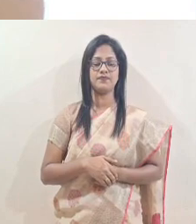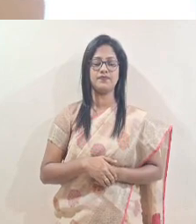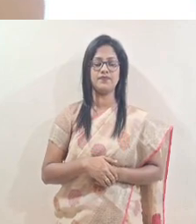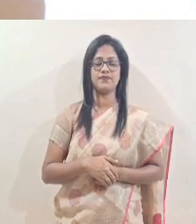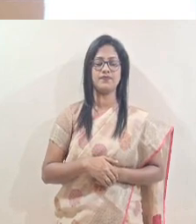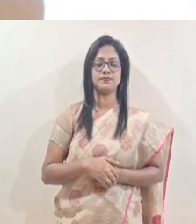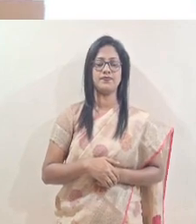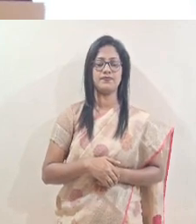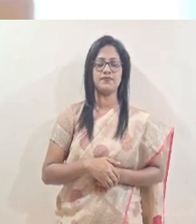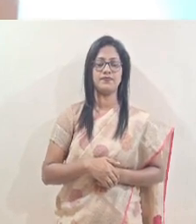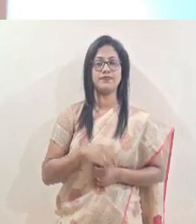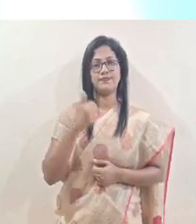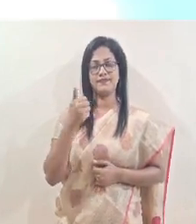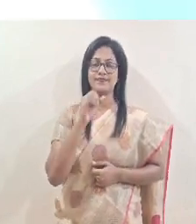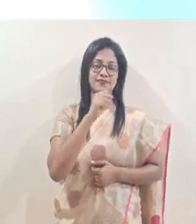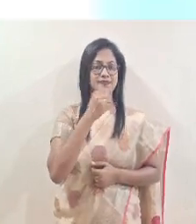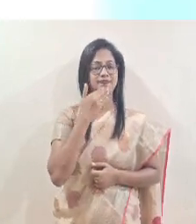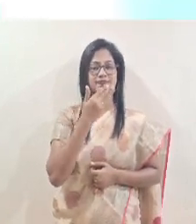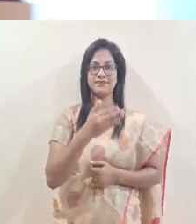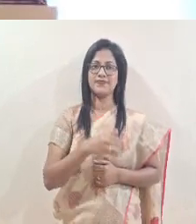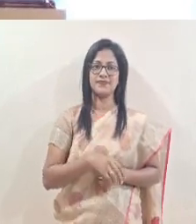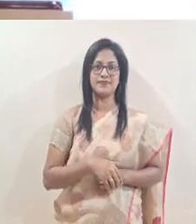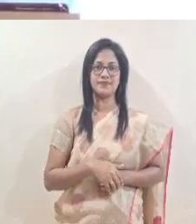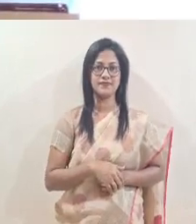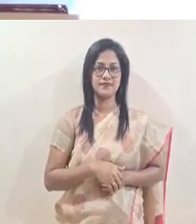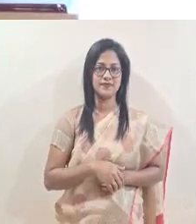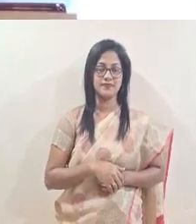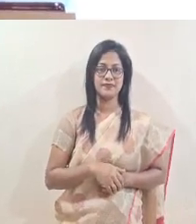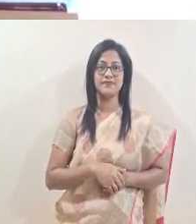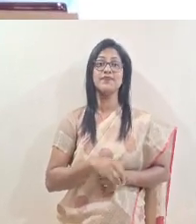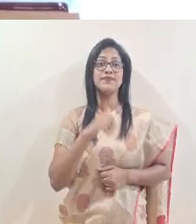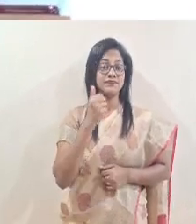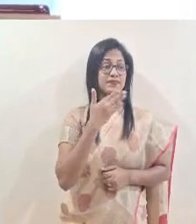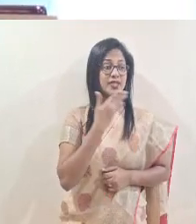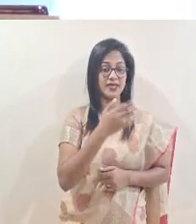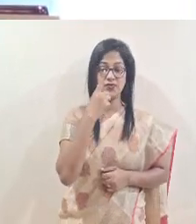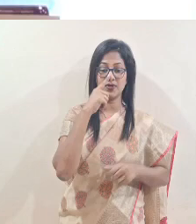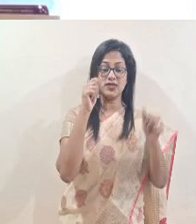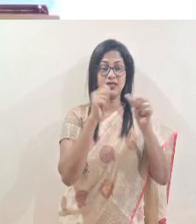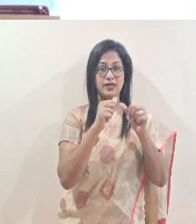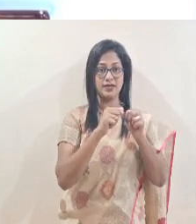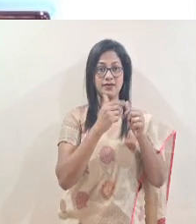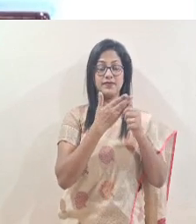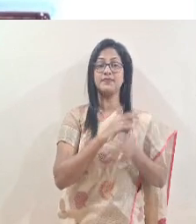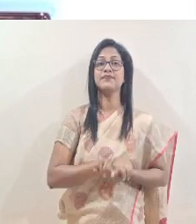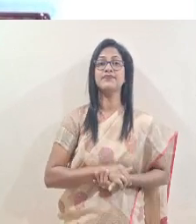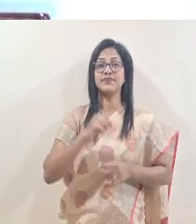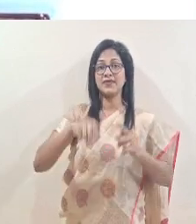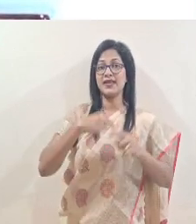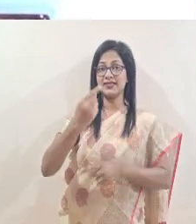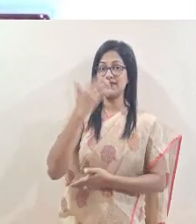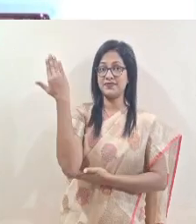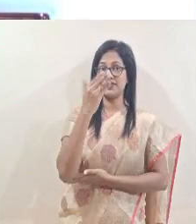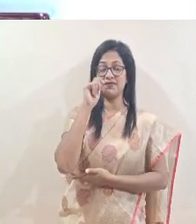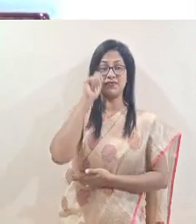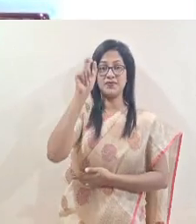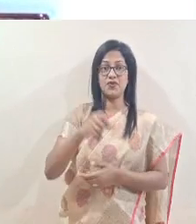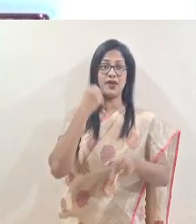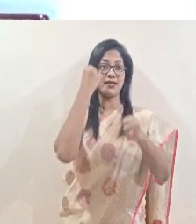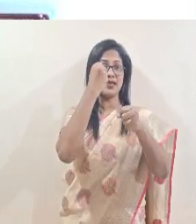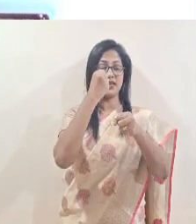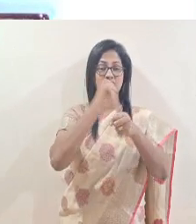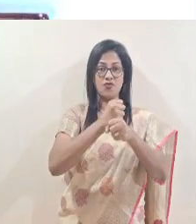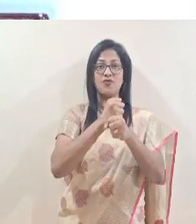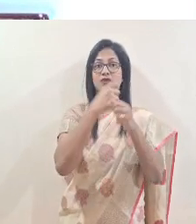Yeah, thank you. Thank you, Almas. Our next presenter is Gaurav